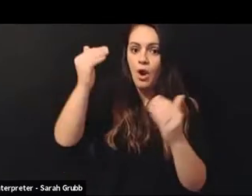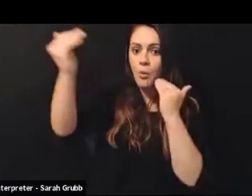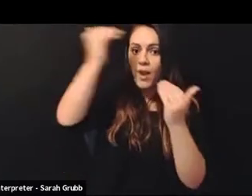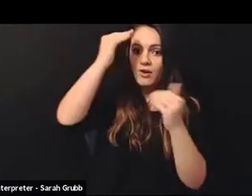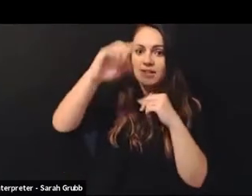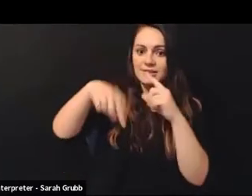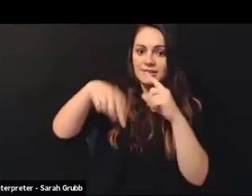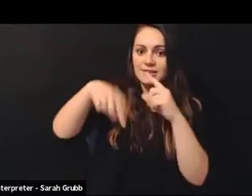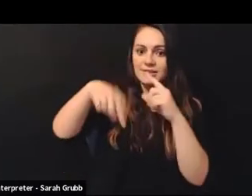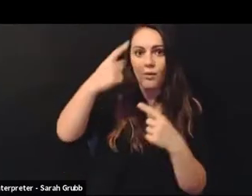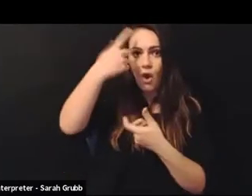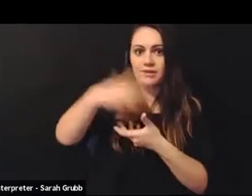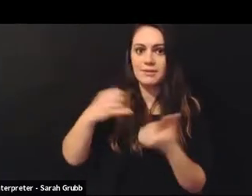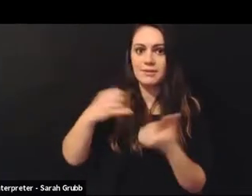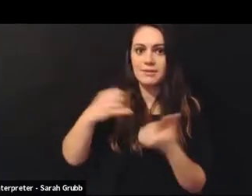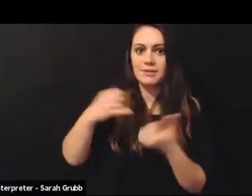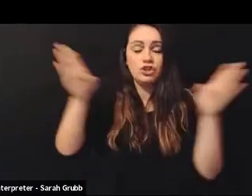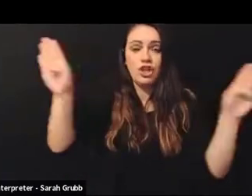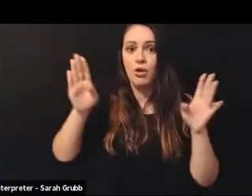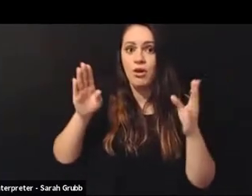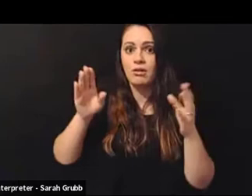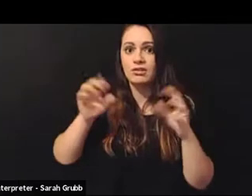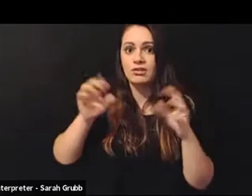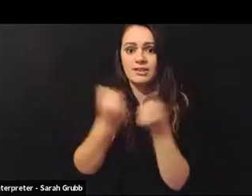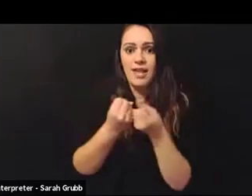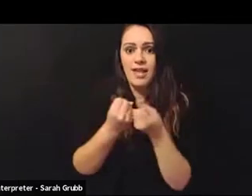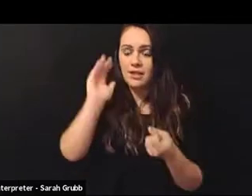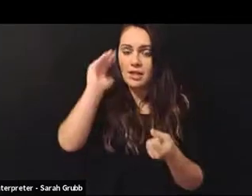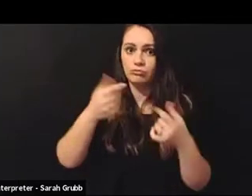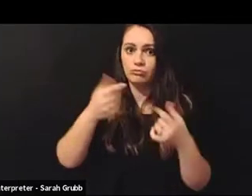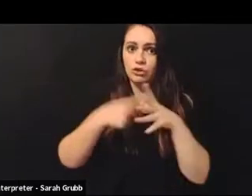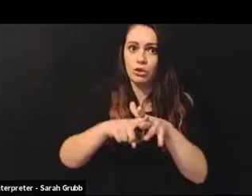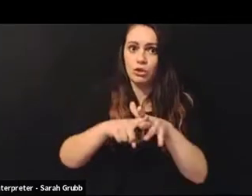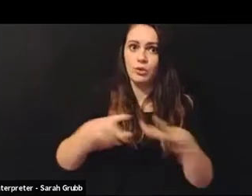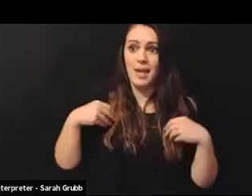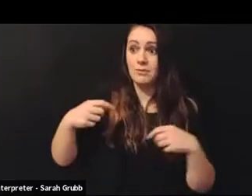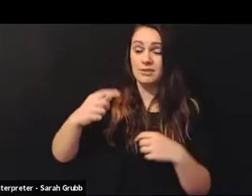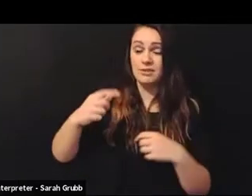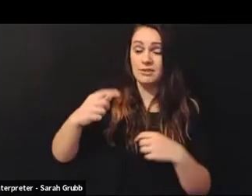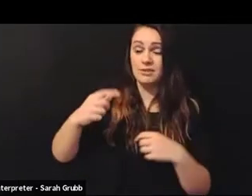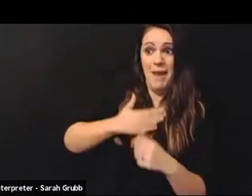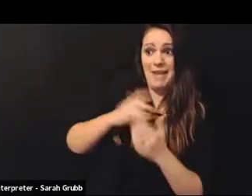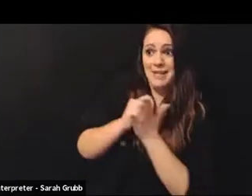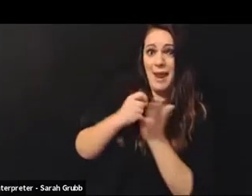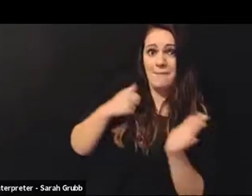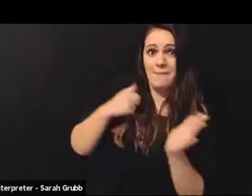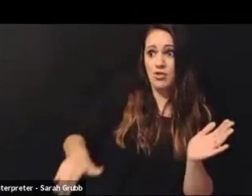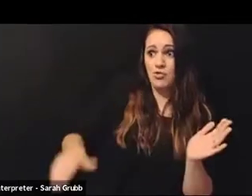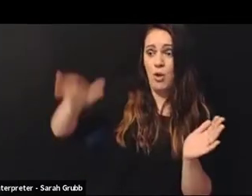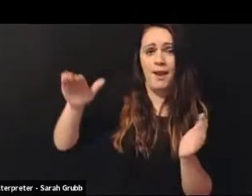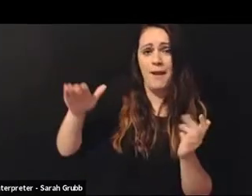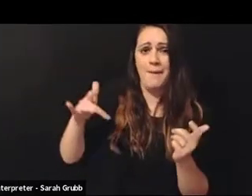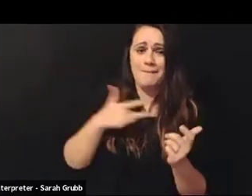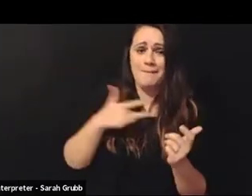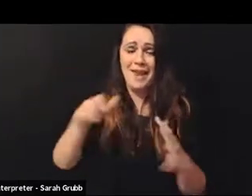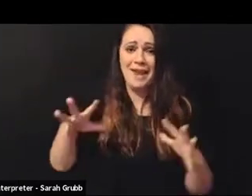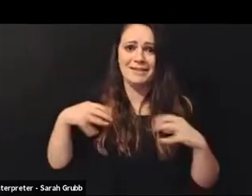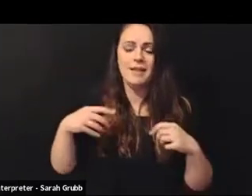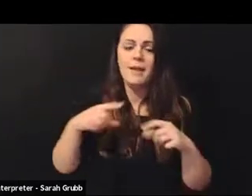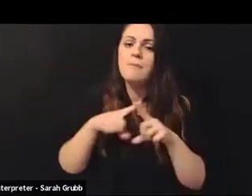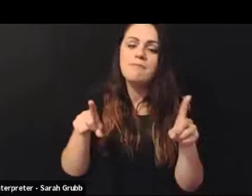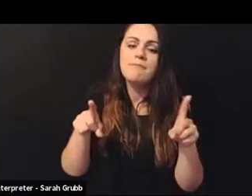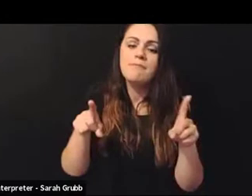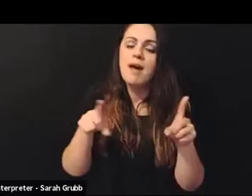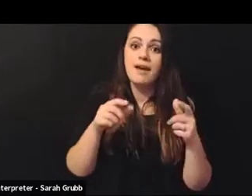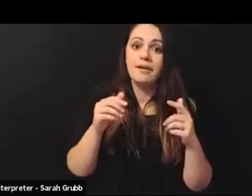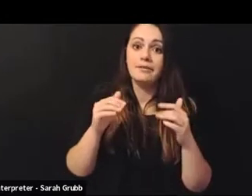society, like it certainly wasn't when I was growing up. So bravo. But people don't have that same awareness and experience with deaf